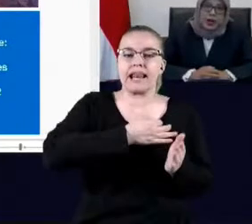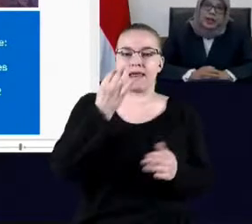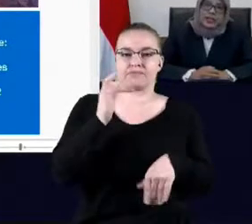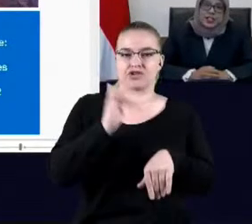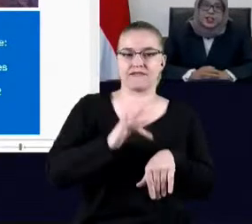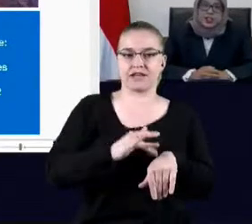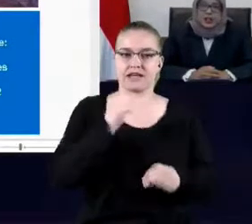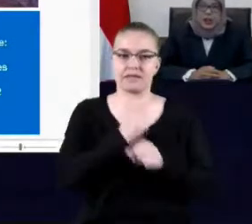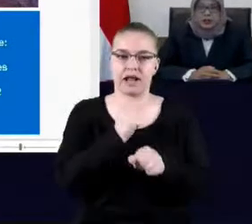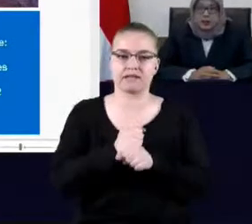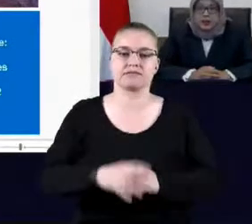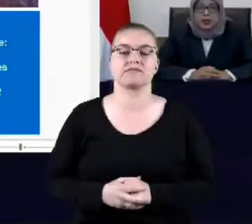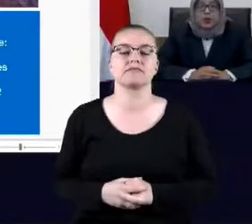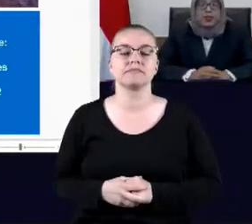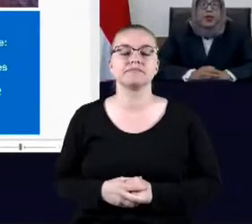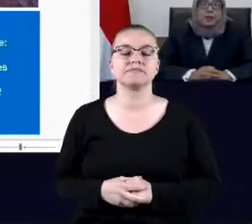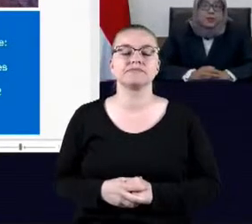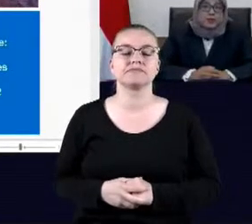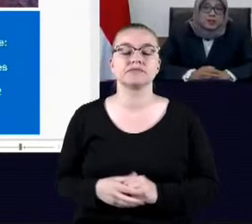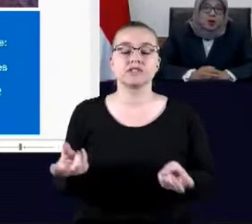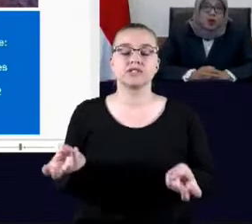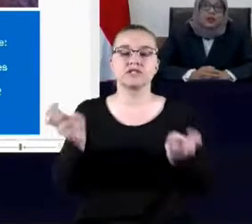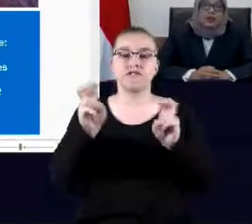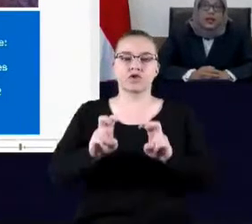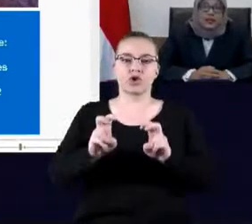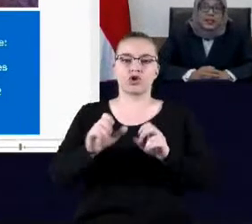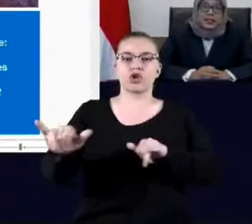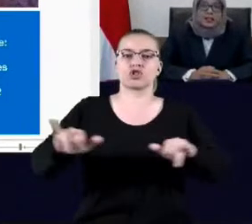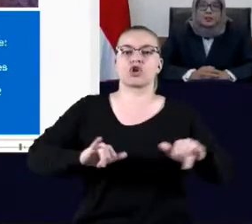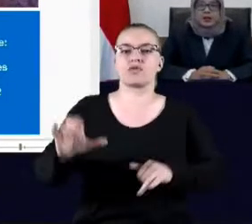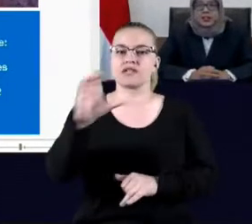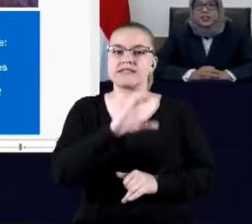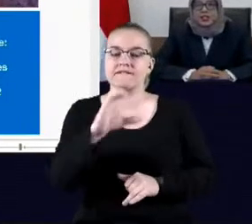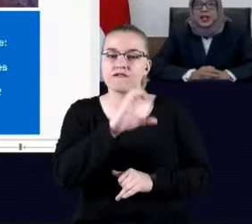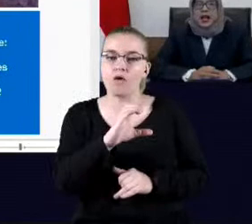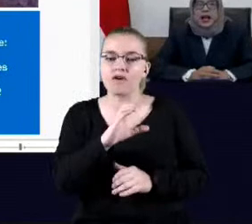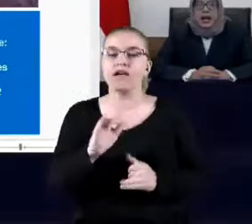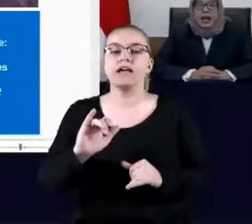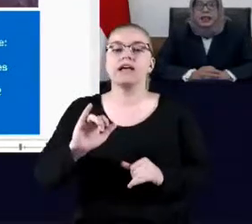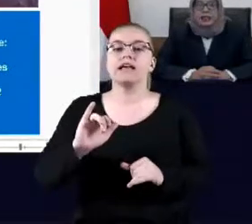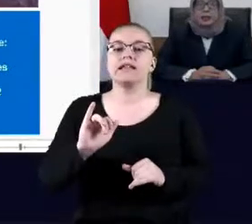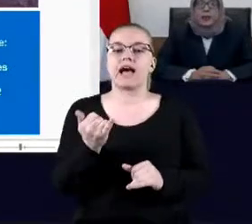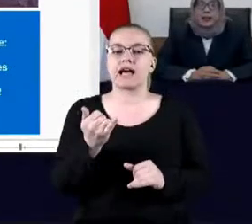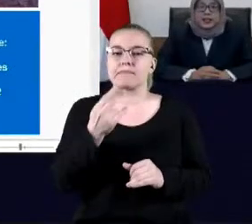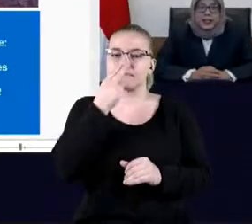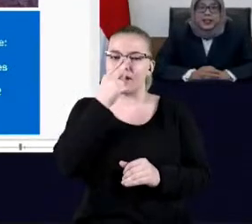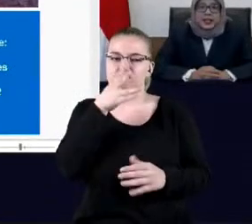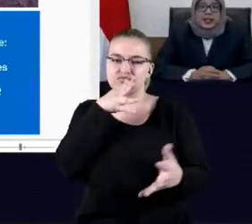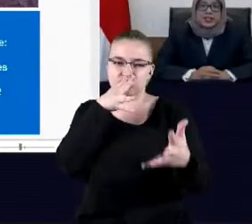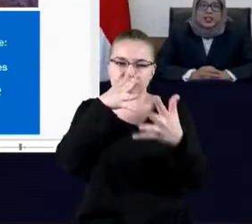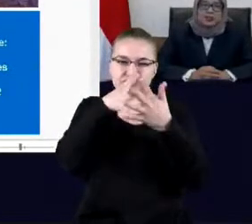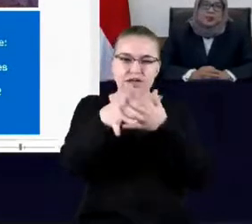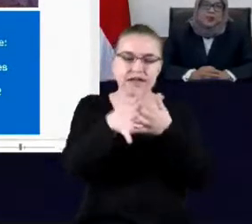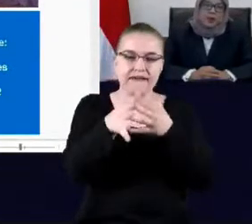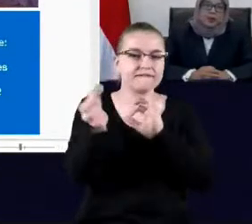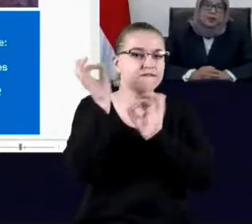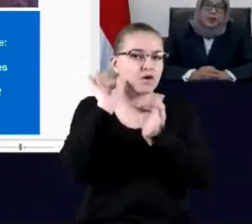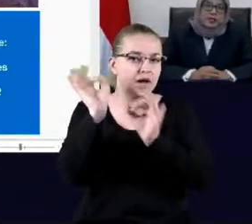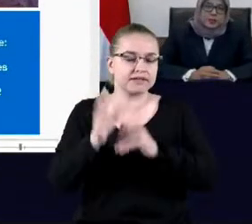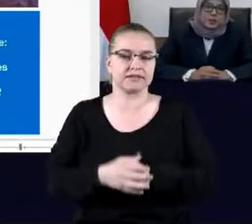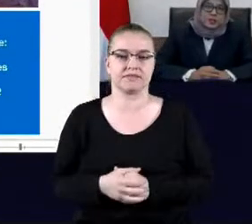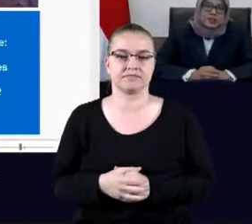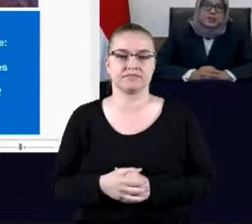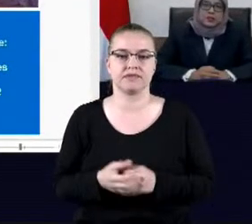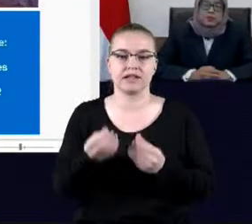creating end-to-end digital government with emphasis on data transparency, and maintaining an agile